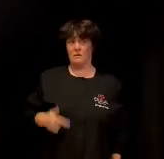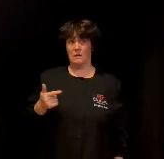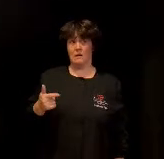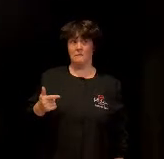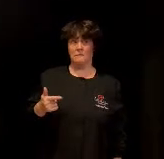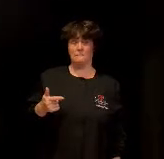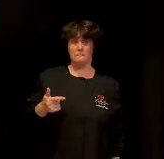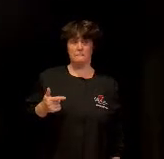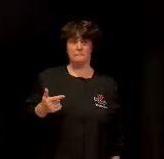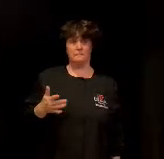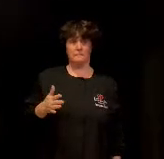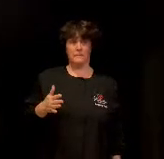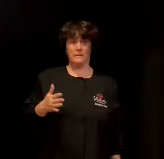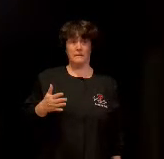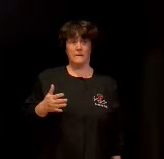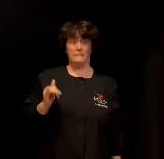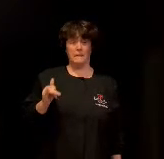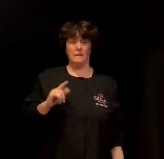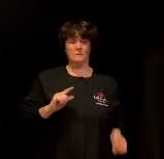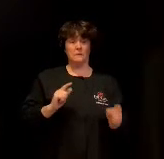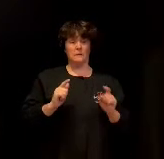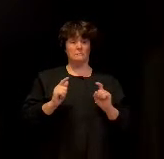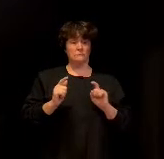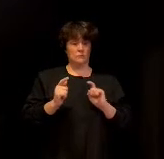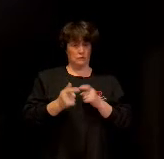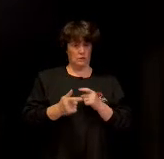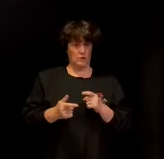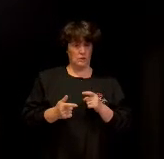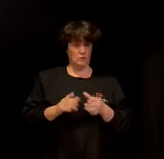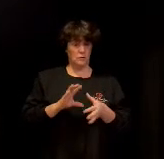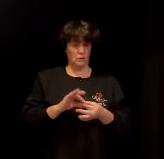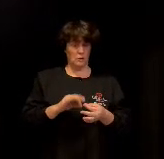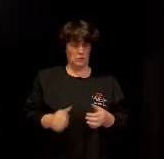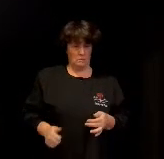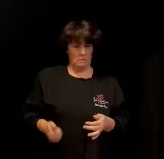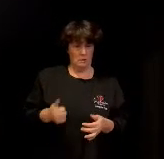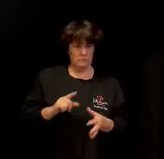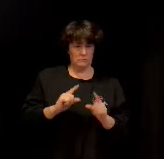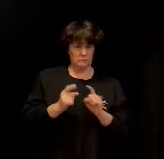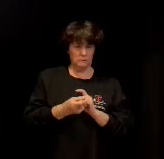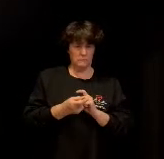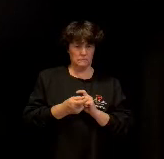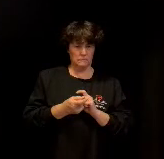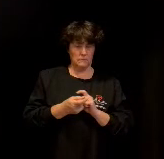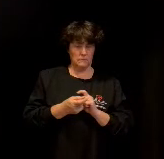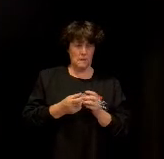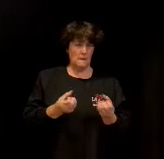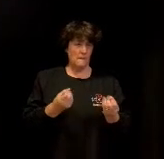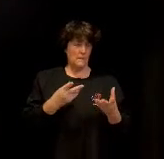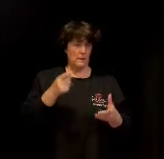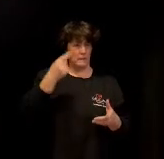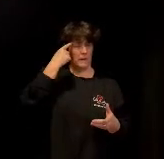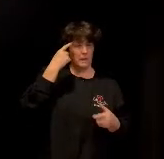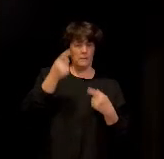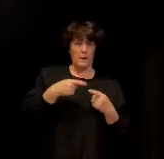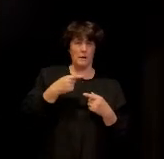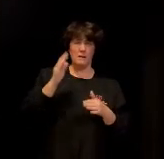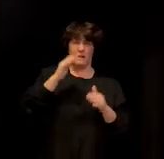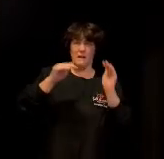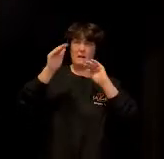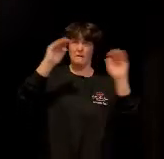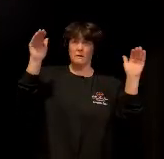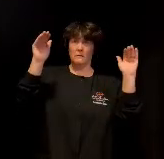Now, this is a life-changing scripture. Because a lot of people think eternal life is about going to heaven.